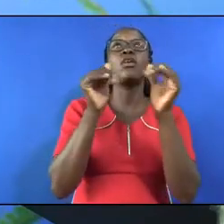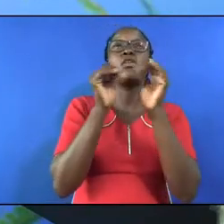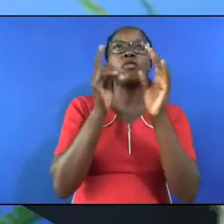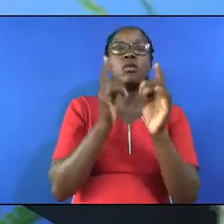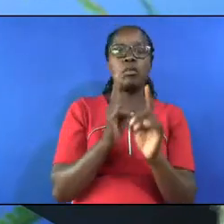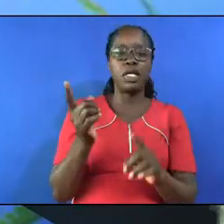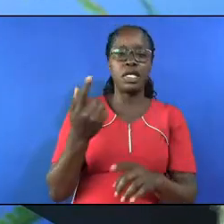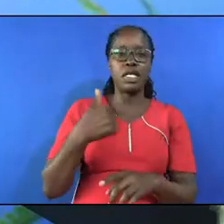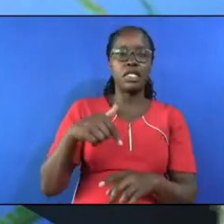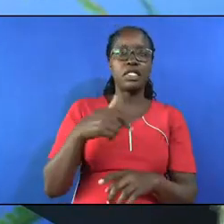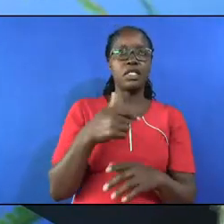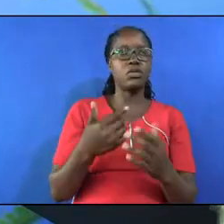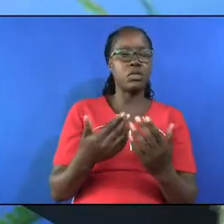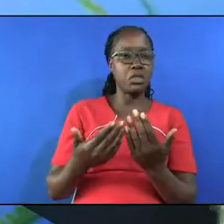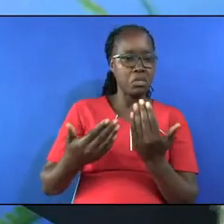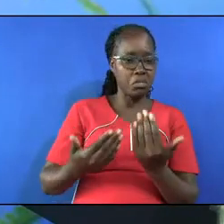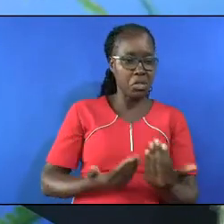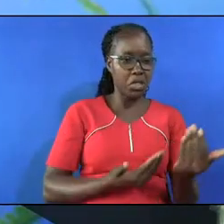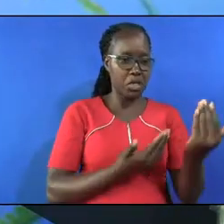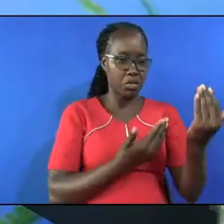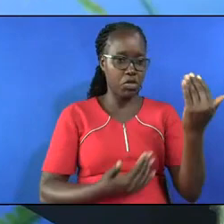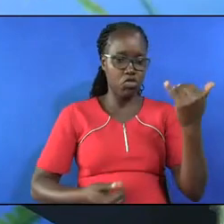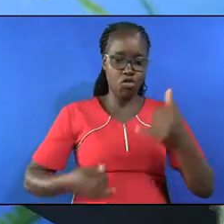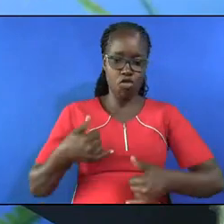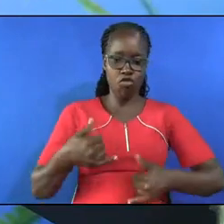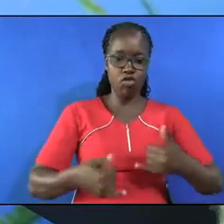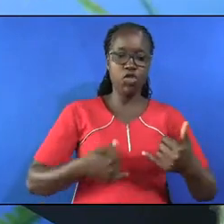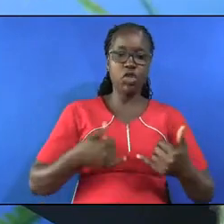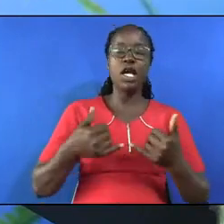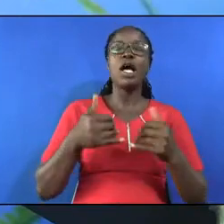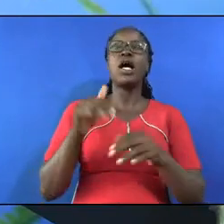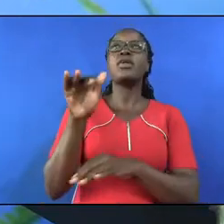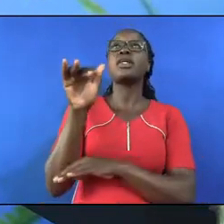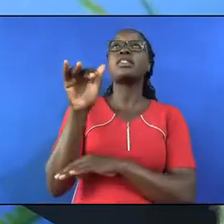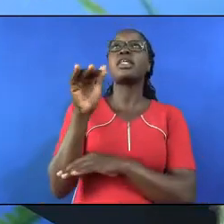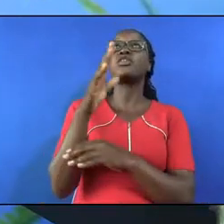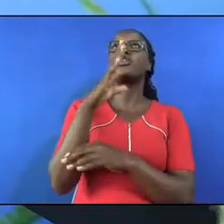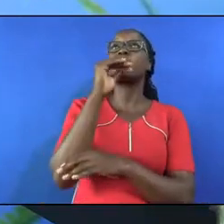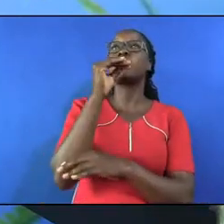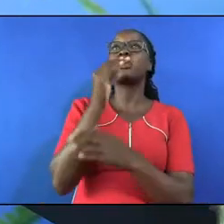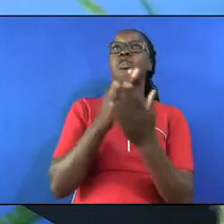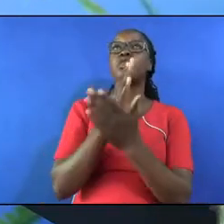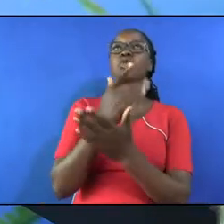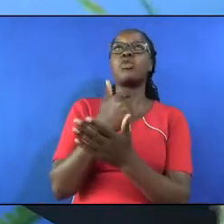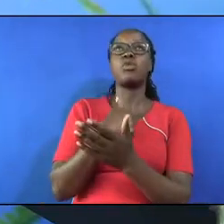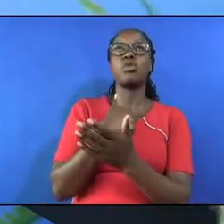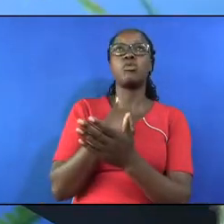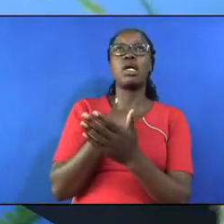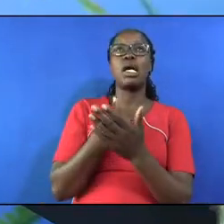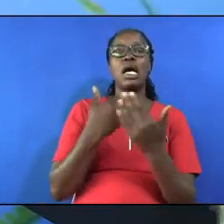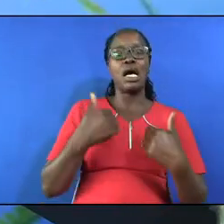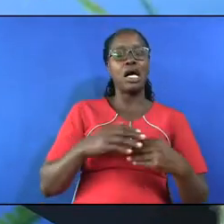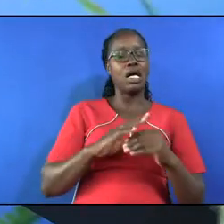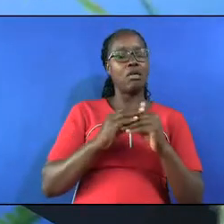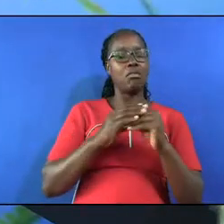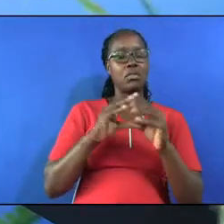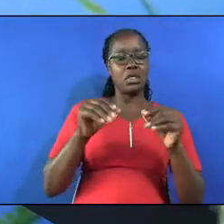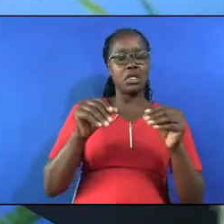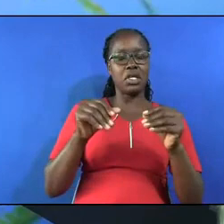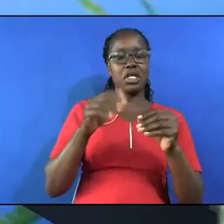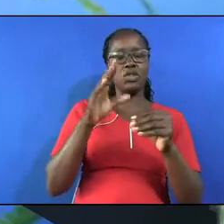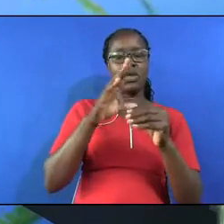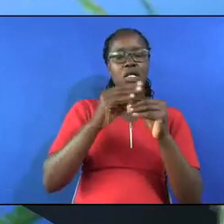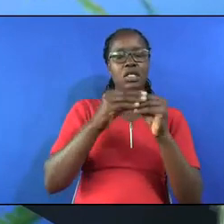these little bundles of joy. And I ask that you may speak through me. I am the clay and you are the